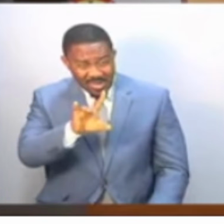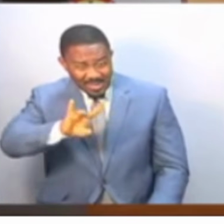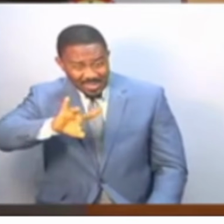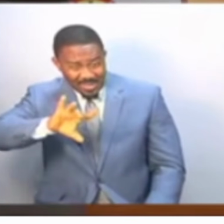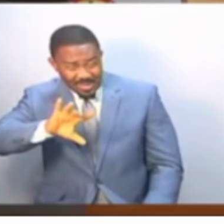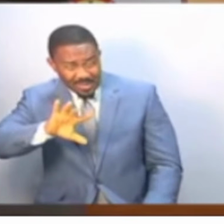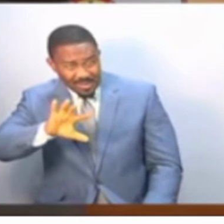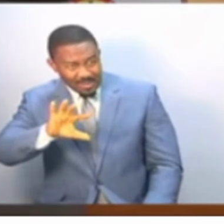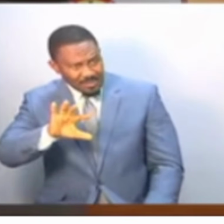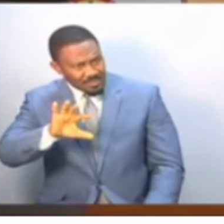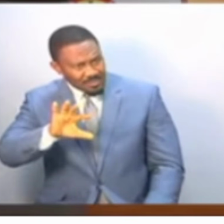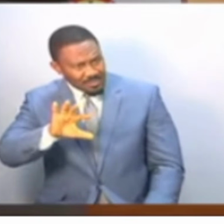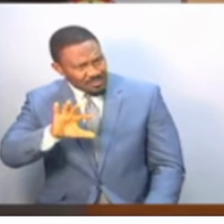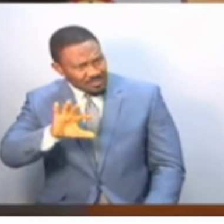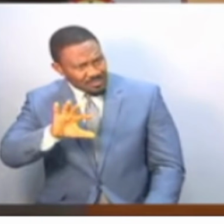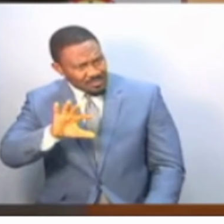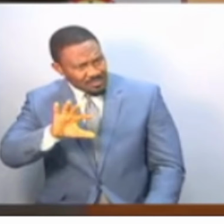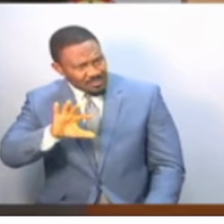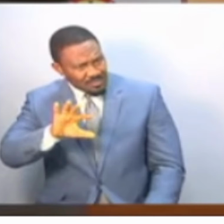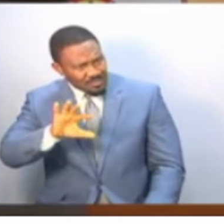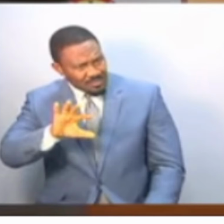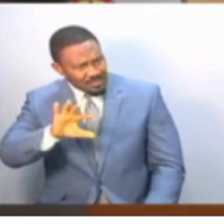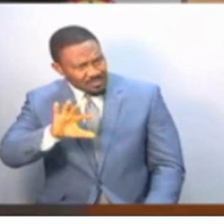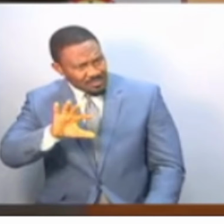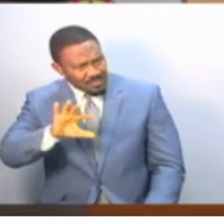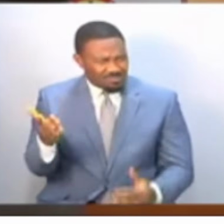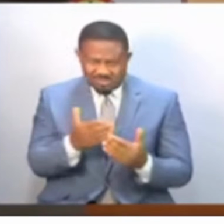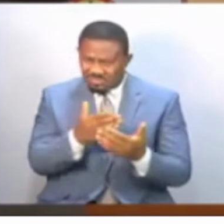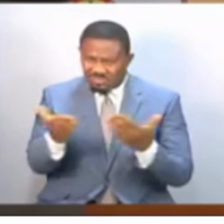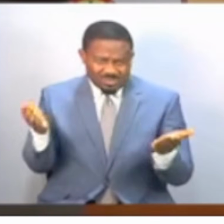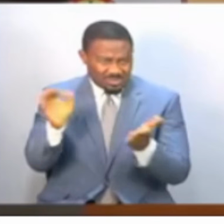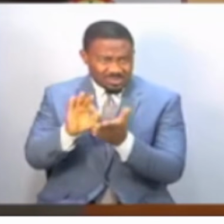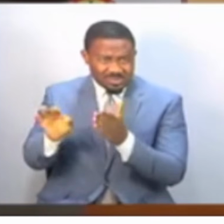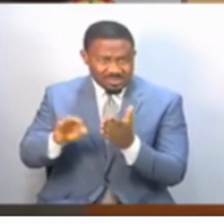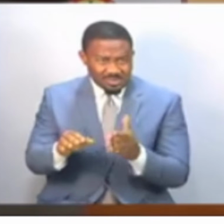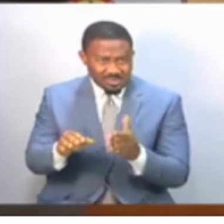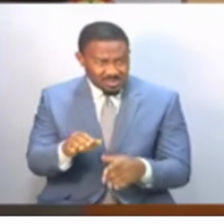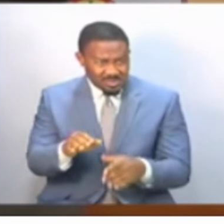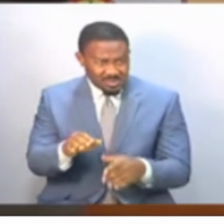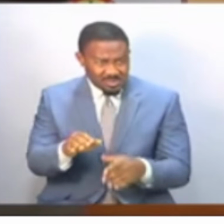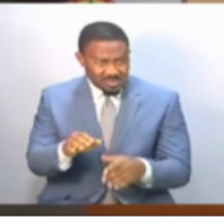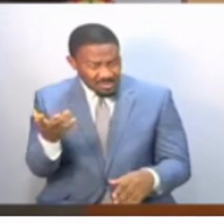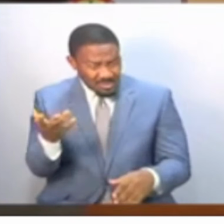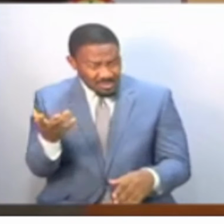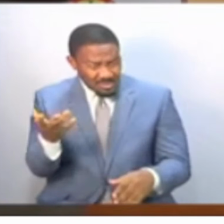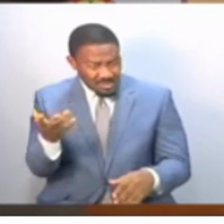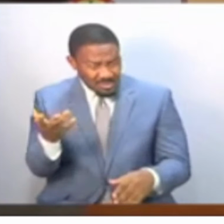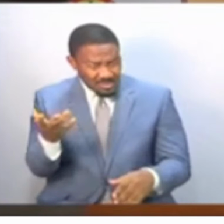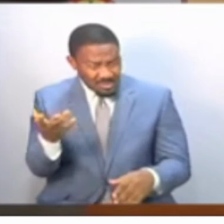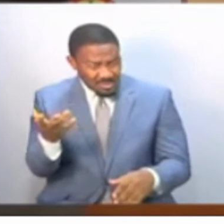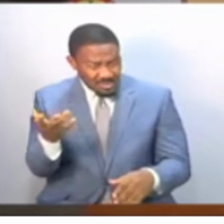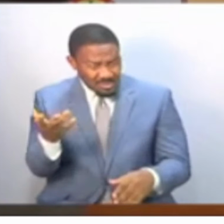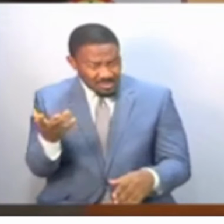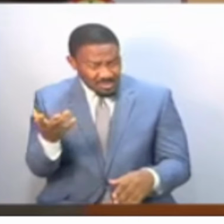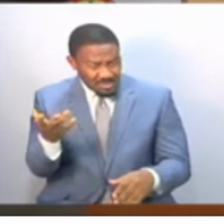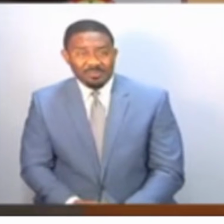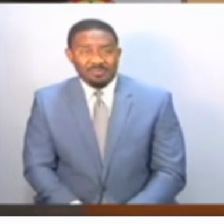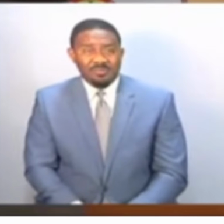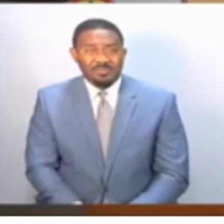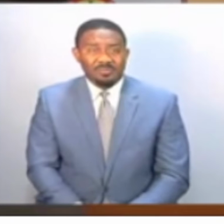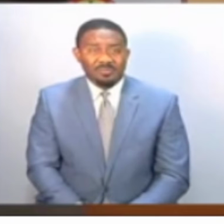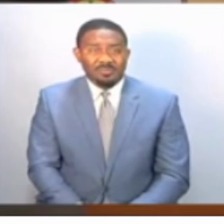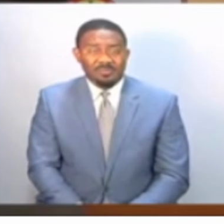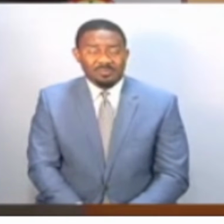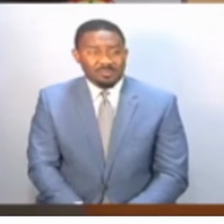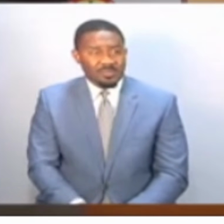business. So why are you saying that we are 23 or where is if you are 75? If you are 75, you need 92